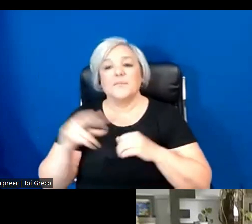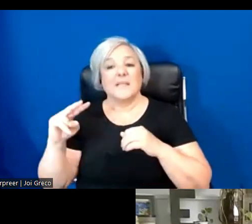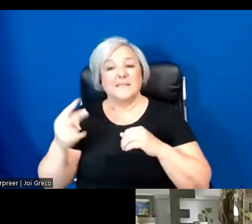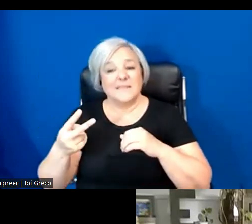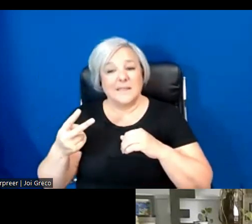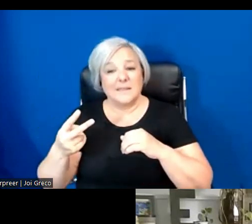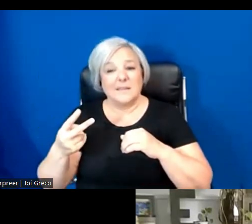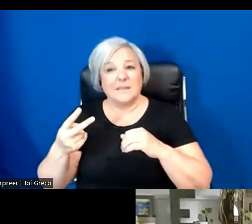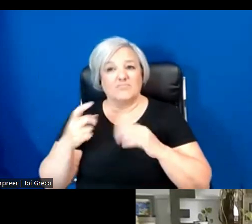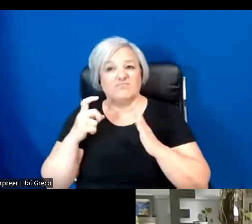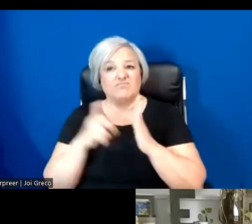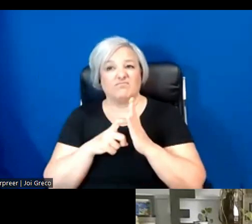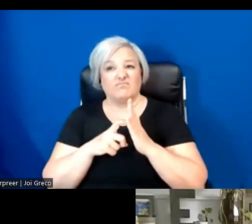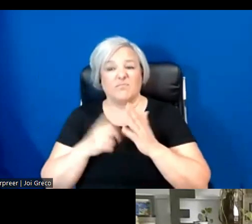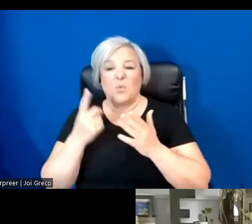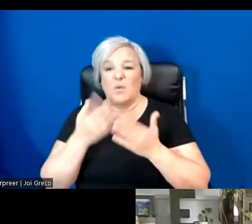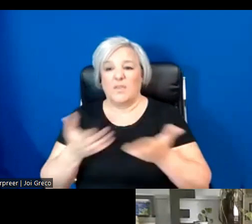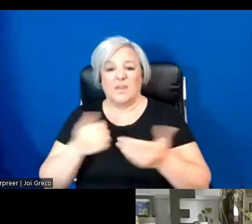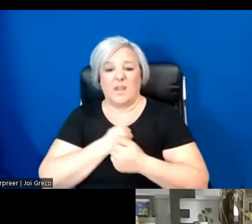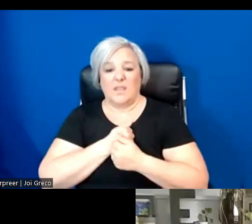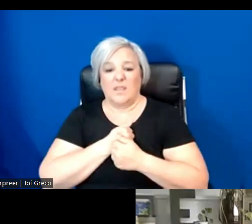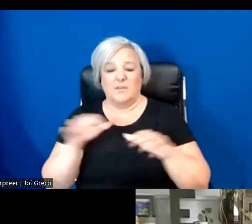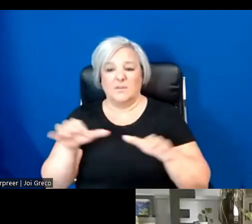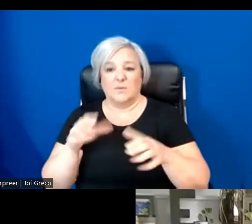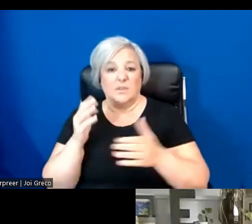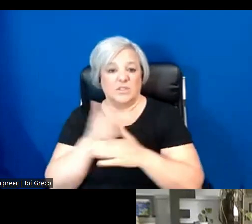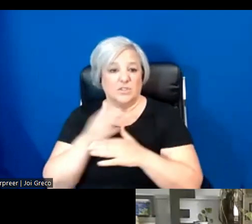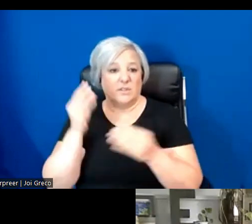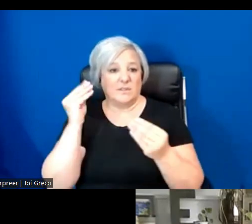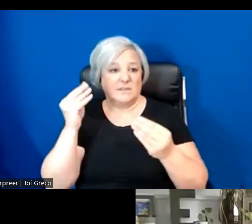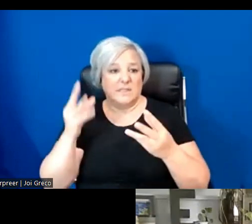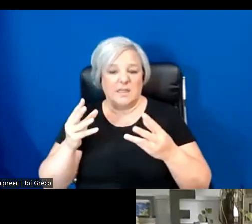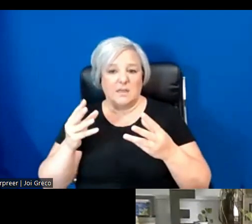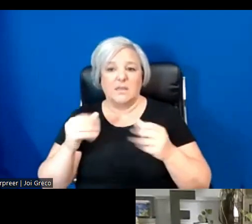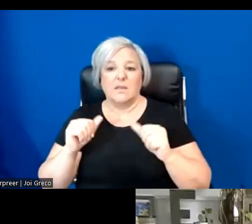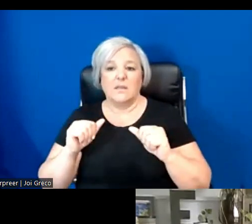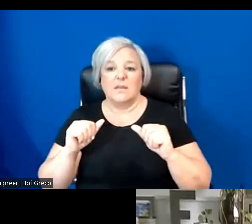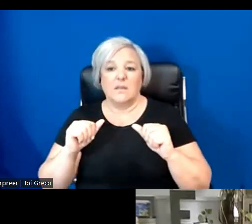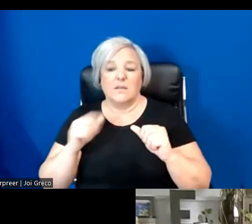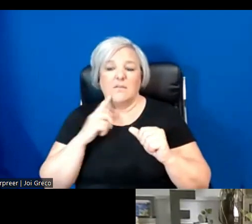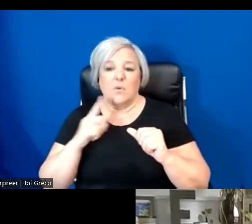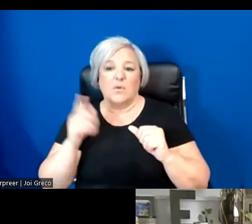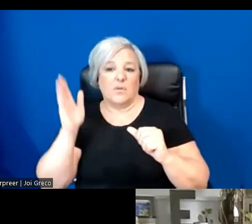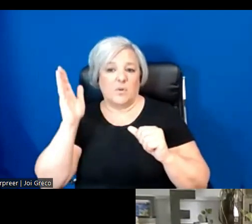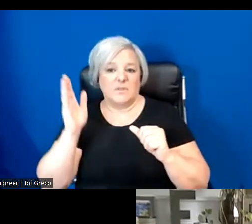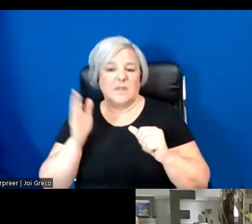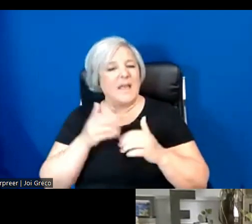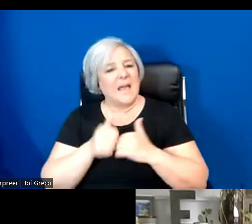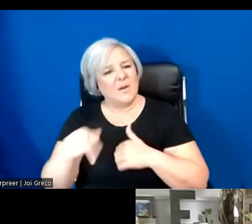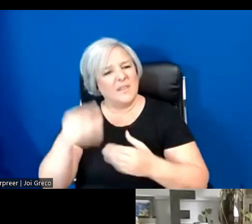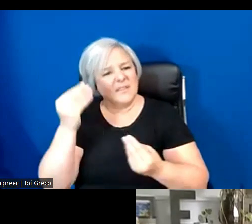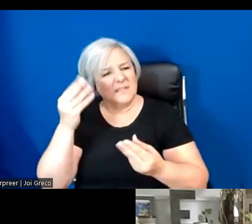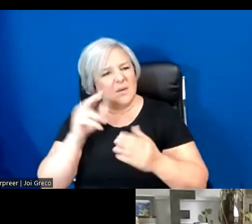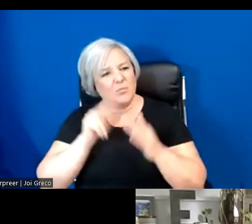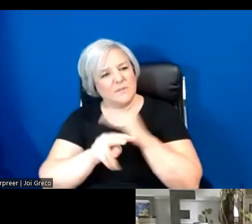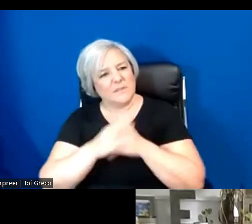would recognize one of the things that I always love doing is when I'm sharing data and someone comes up after the presentation says, how does this data predict my